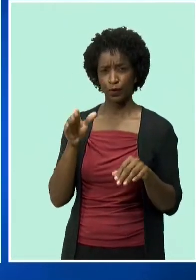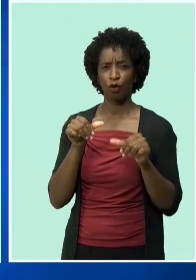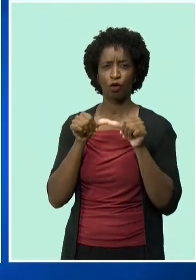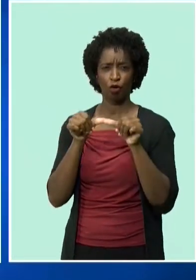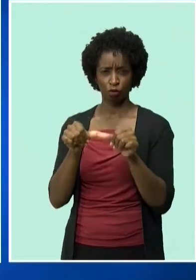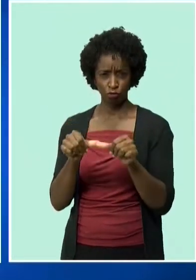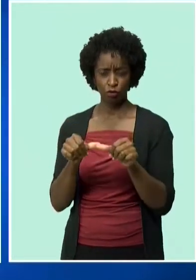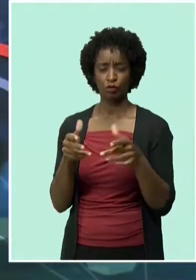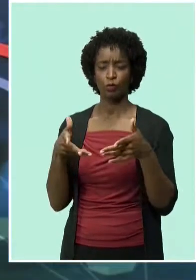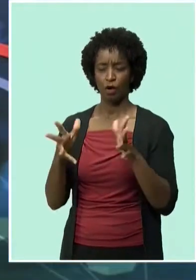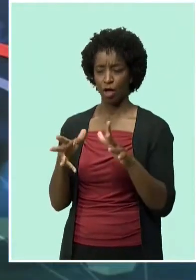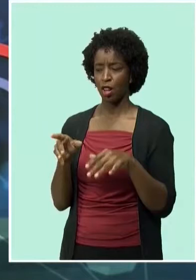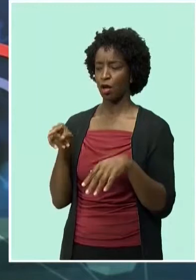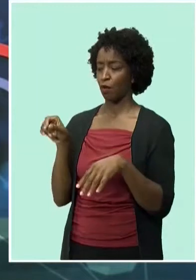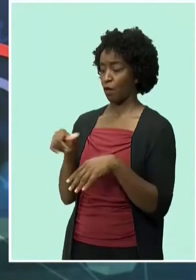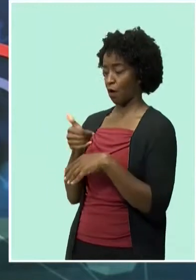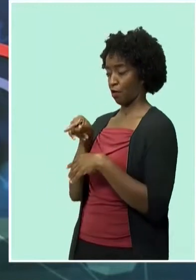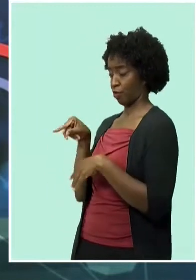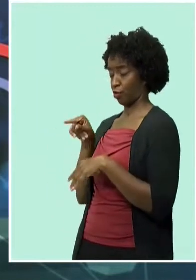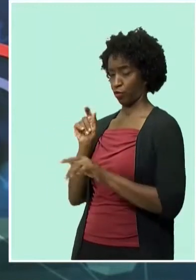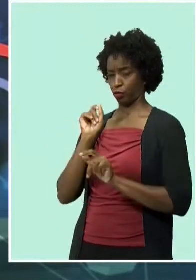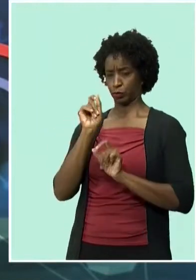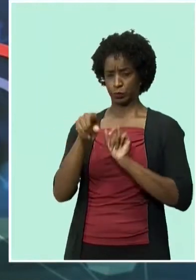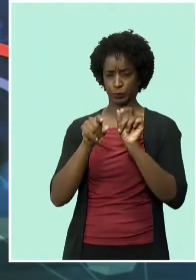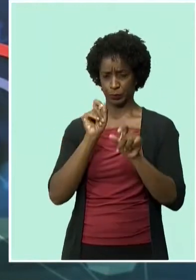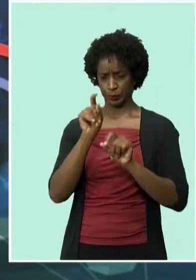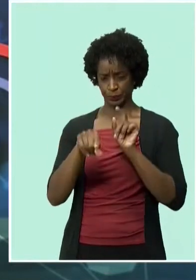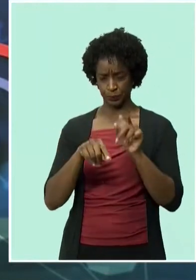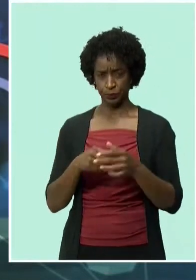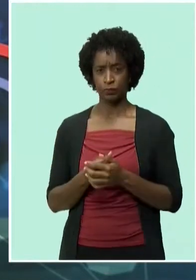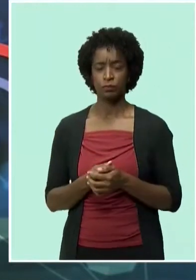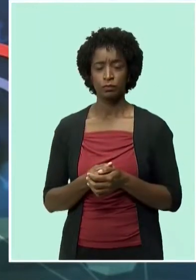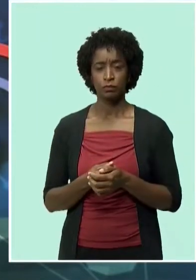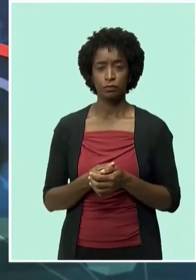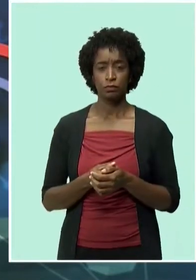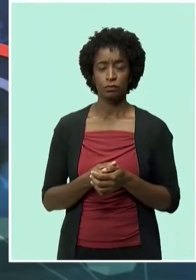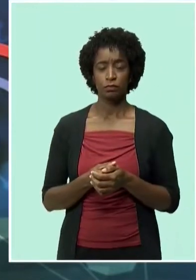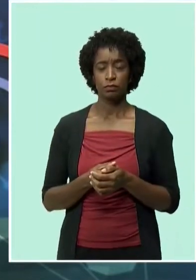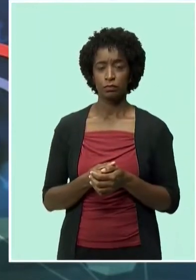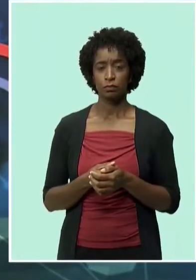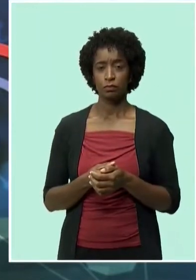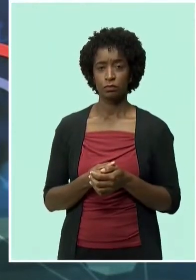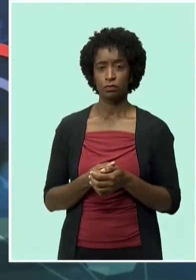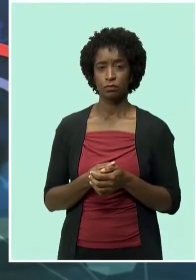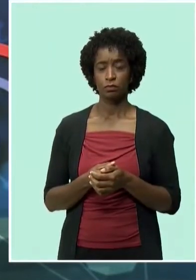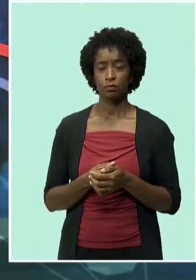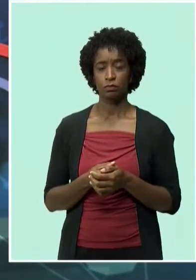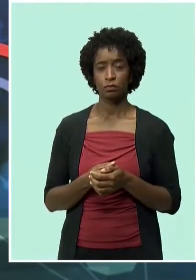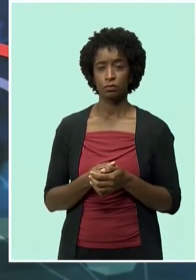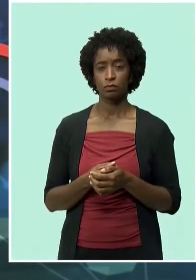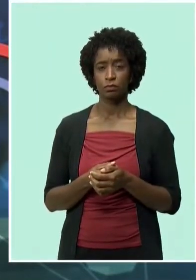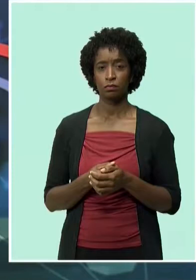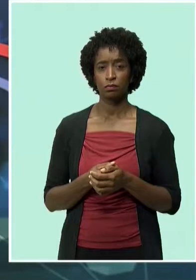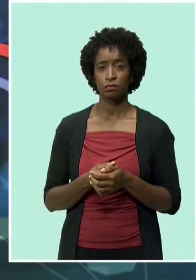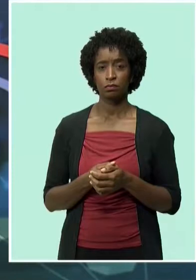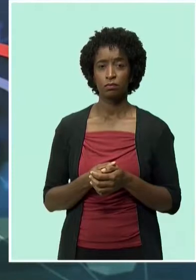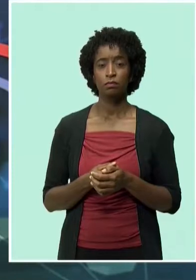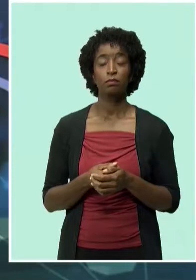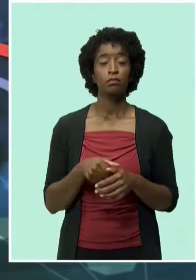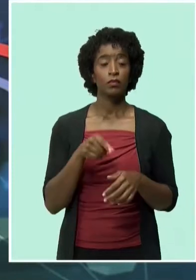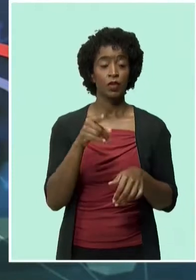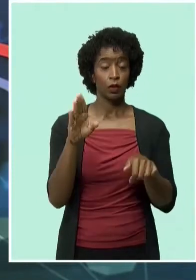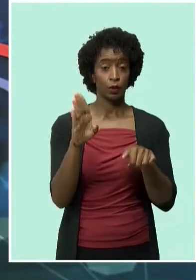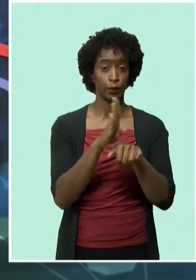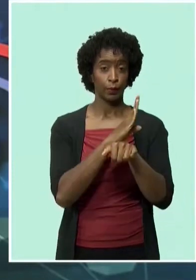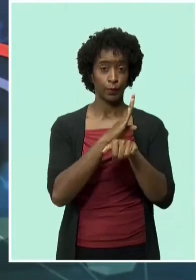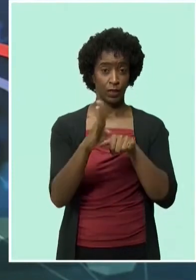tomorrow. During his lively cross-examination in the evening session, the power company's Director of Finance,